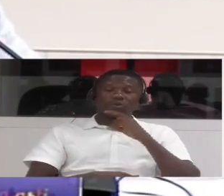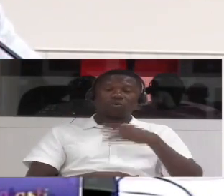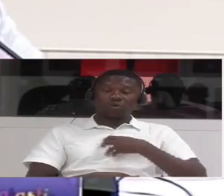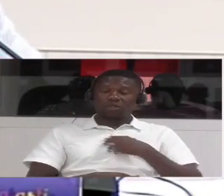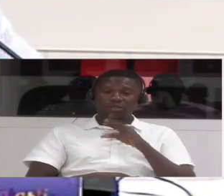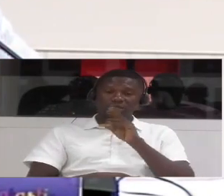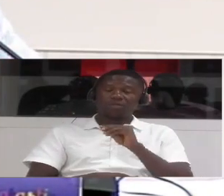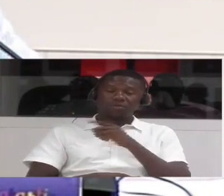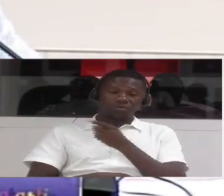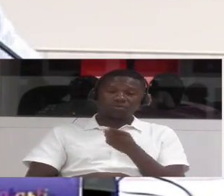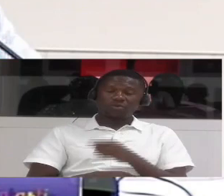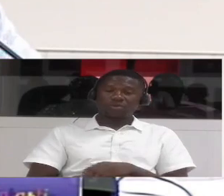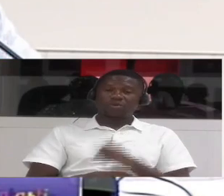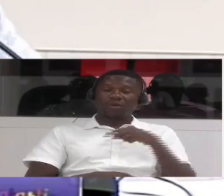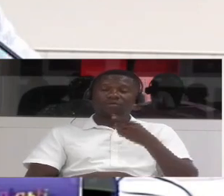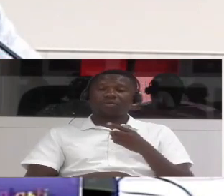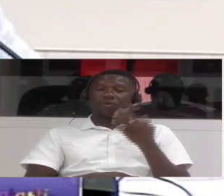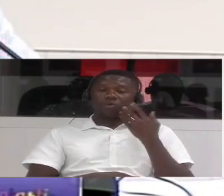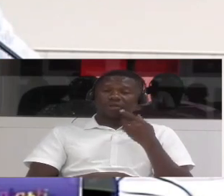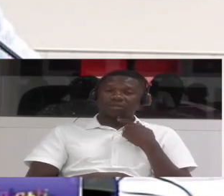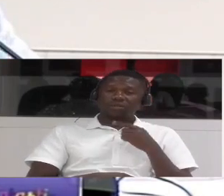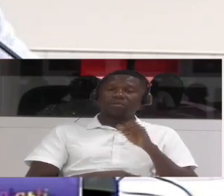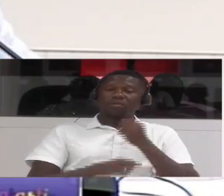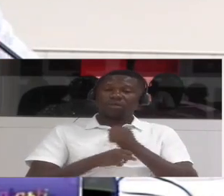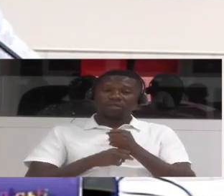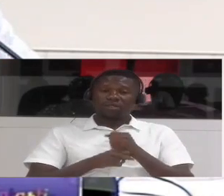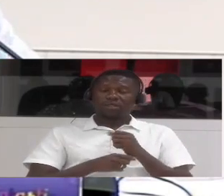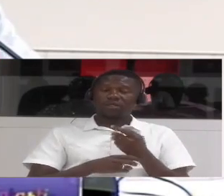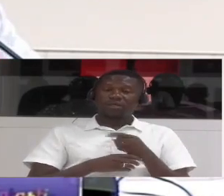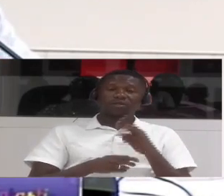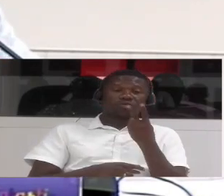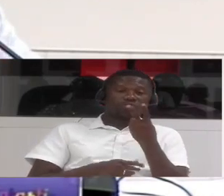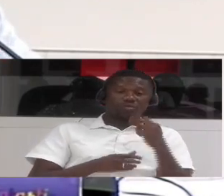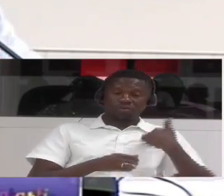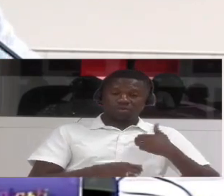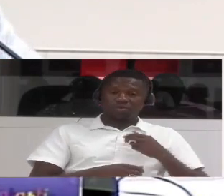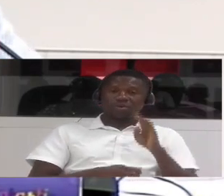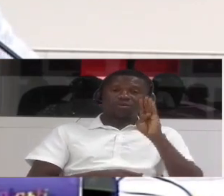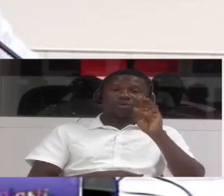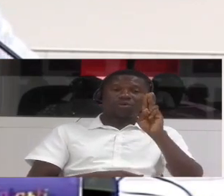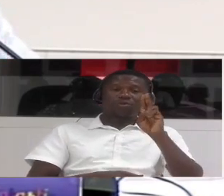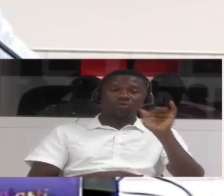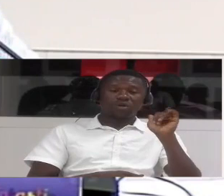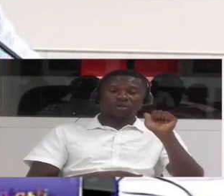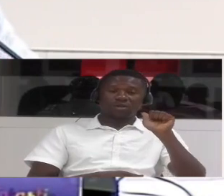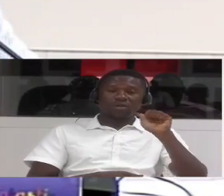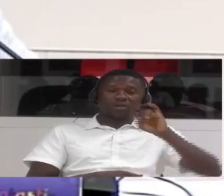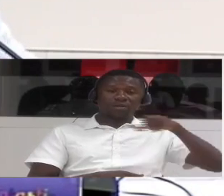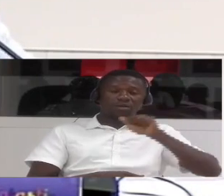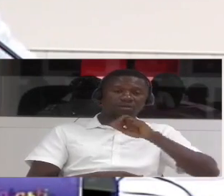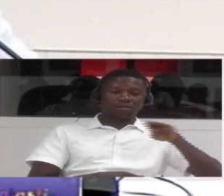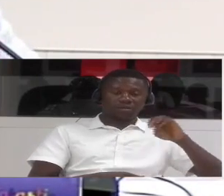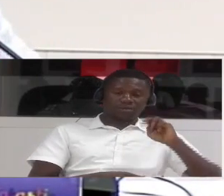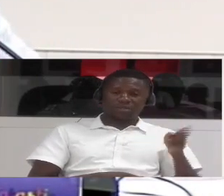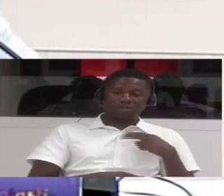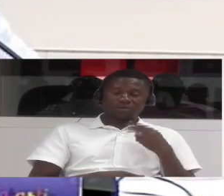course, that was what eventually led to the exile of 2 people, Buya Jammeh. Buya was also an executive member, I think a